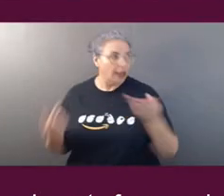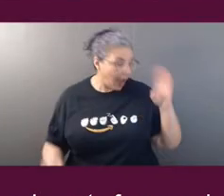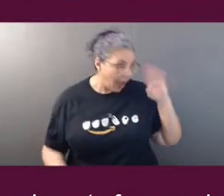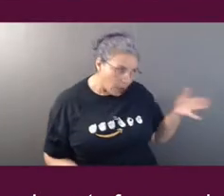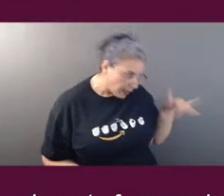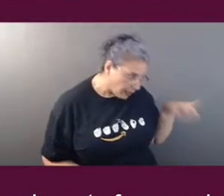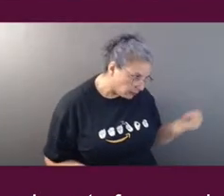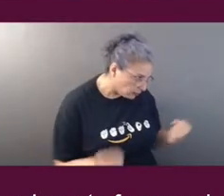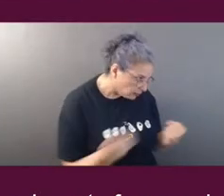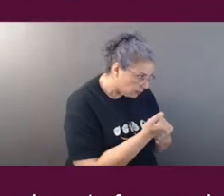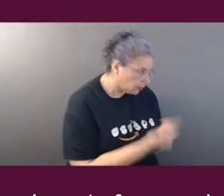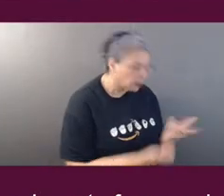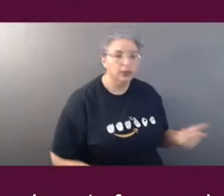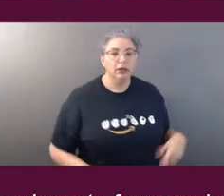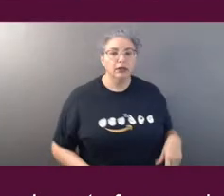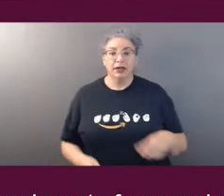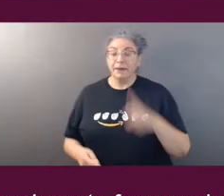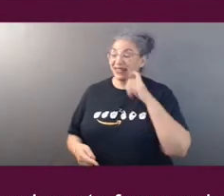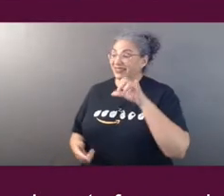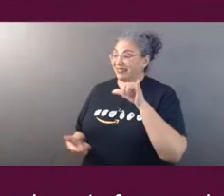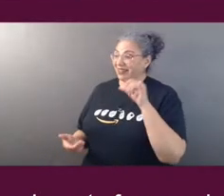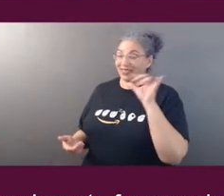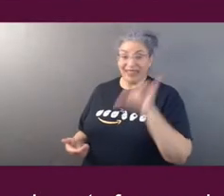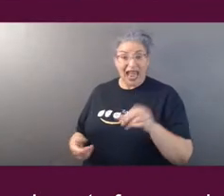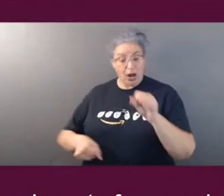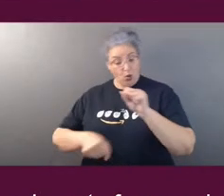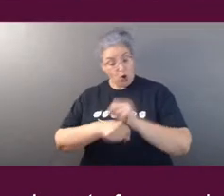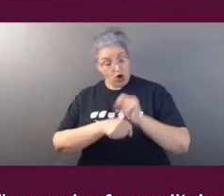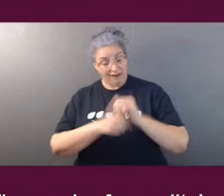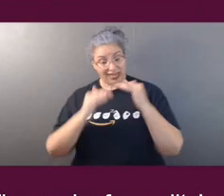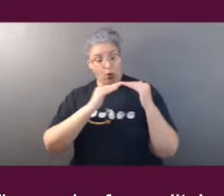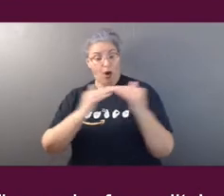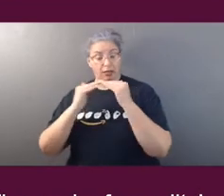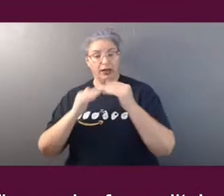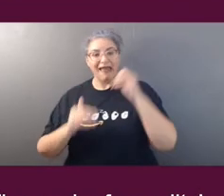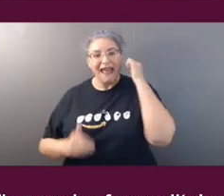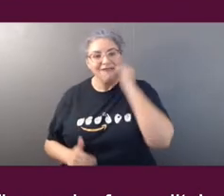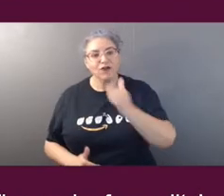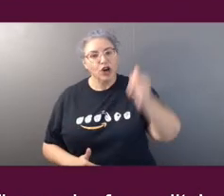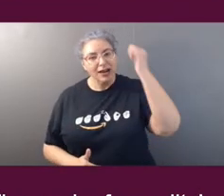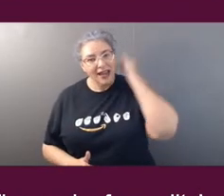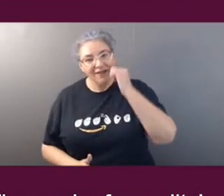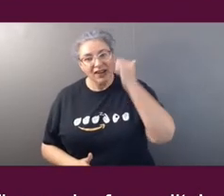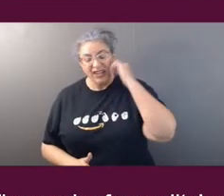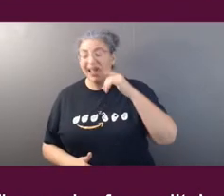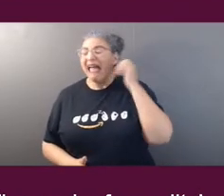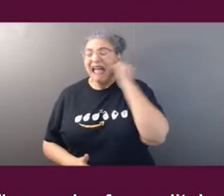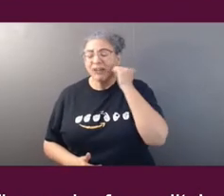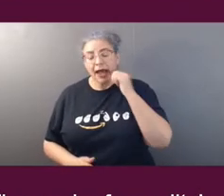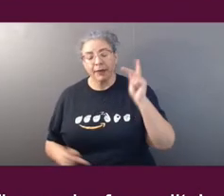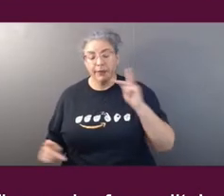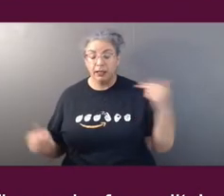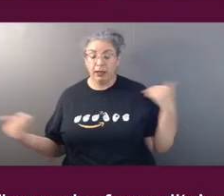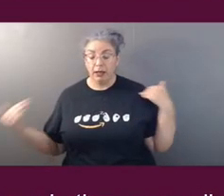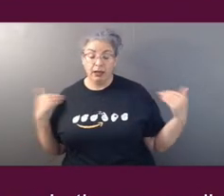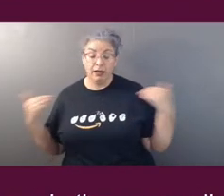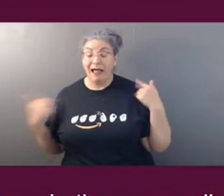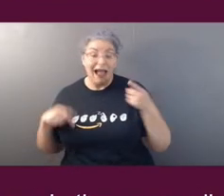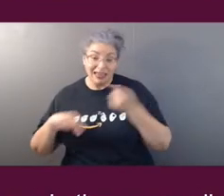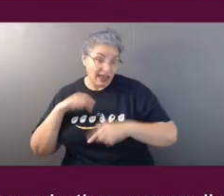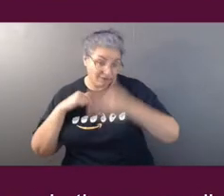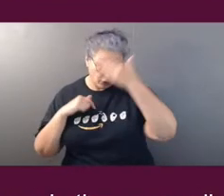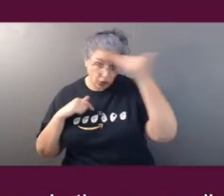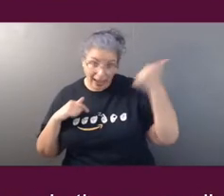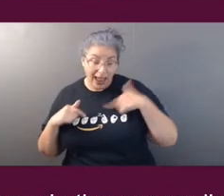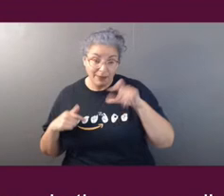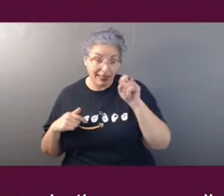Hello. They can use it for good. That the work of equality is everyday work. Every day I am reminded that I'm a Latina woman living in